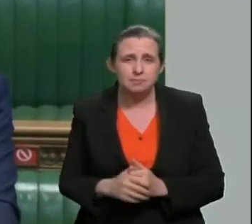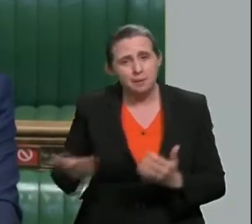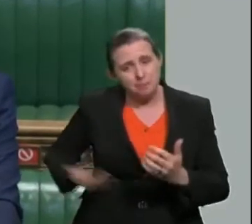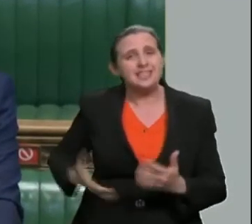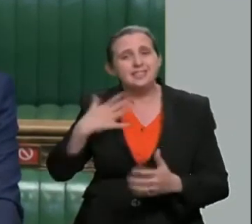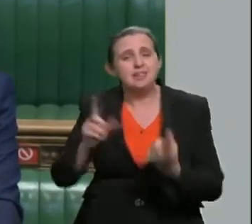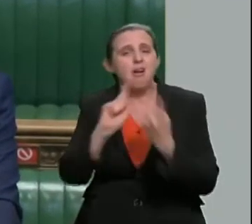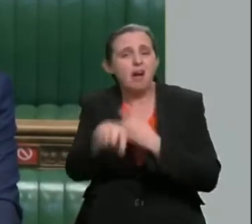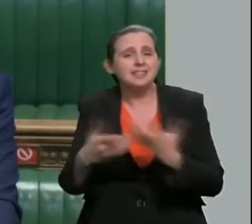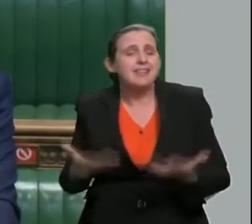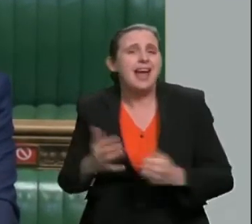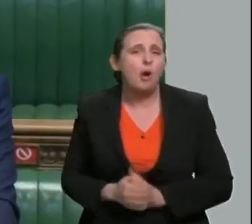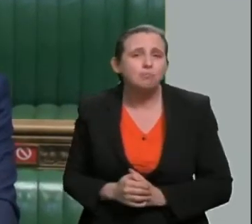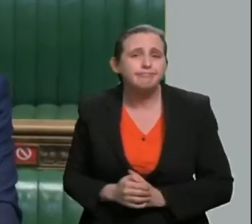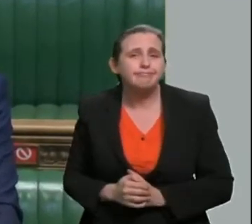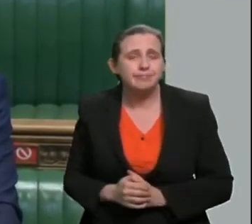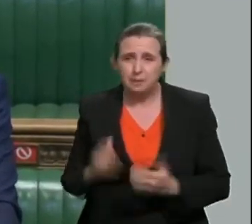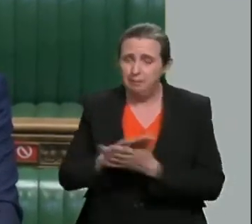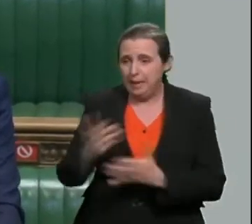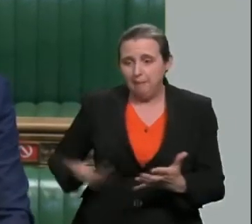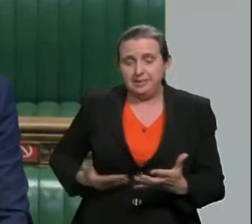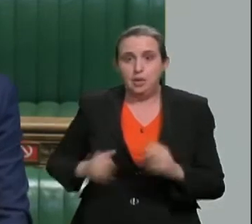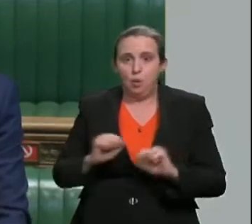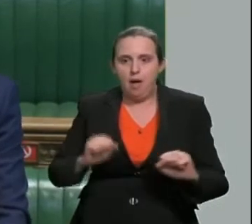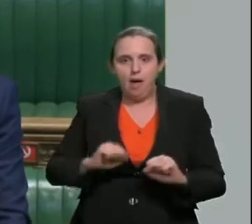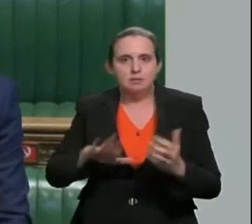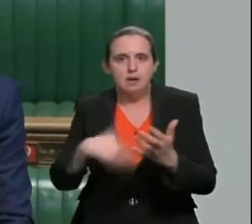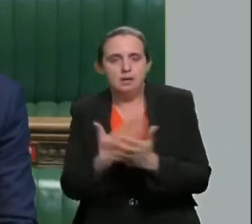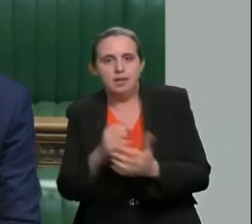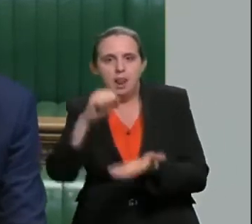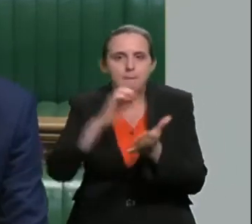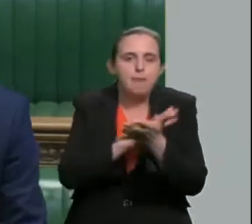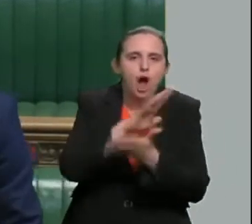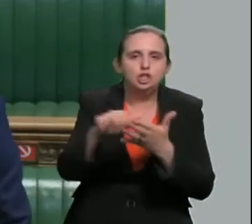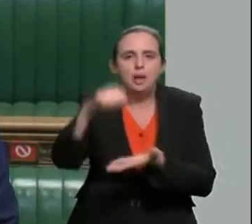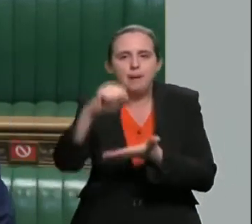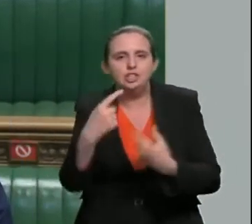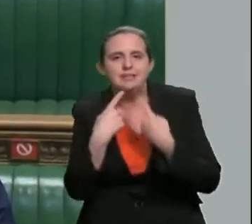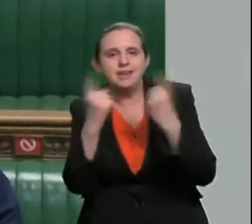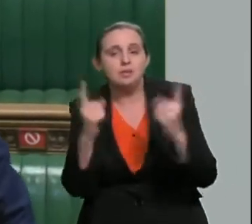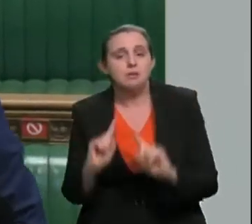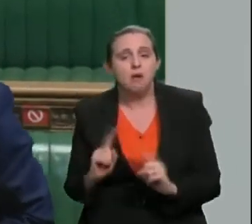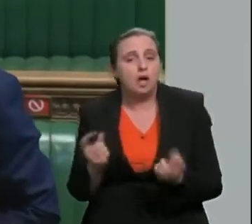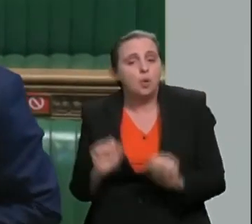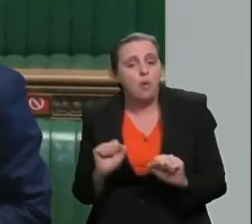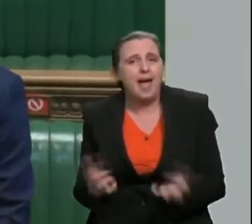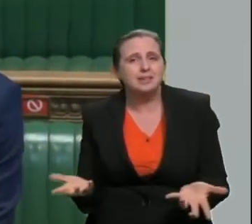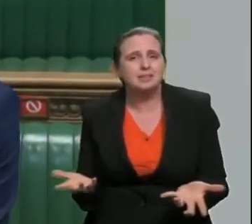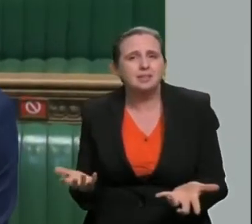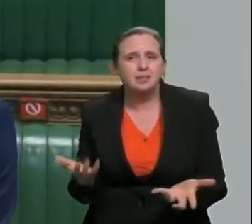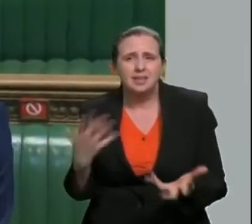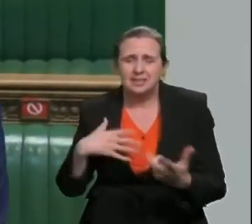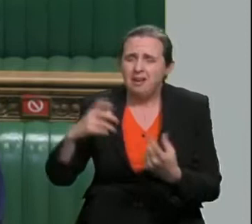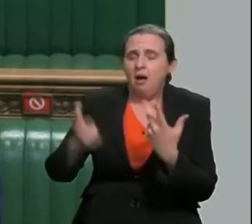British Chamber of Commerce says, businesses simply can't wait until the March budget. Let me try another vitally